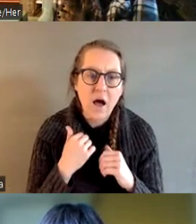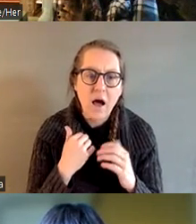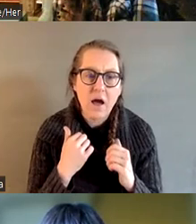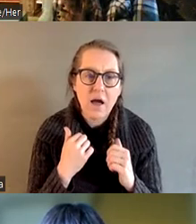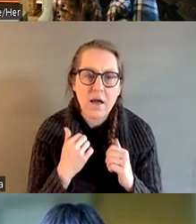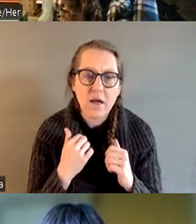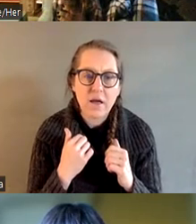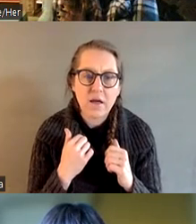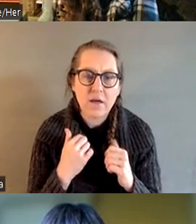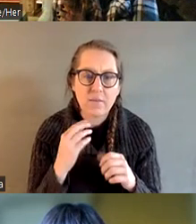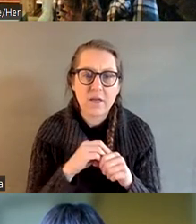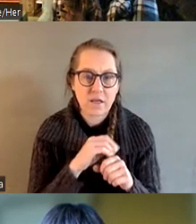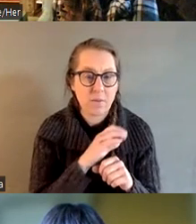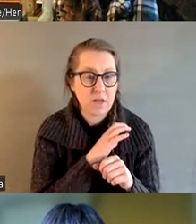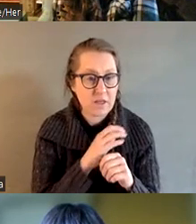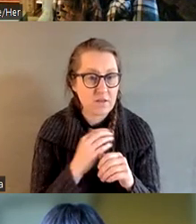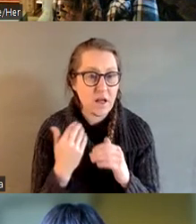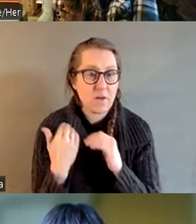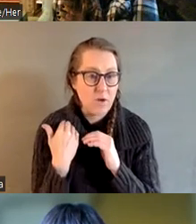in the Police Accountability Commission